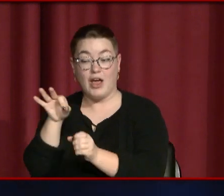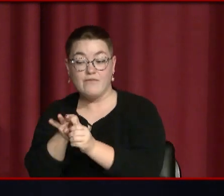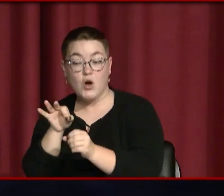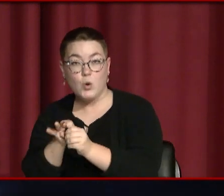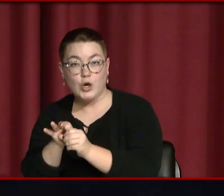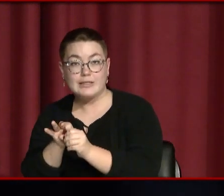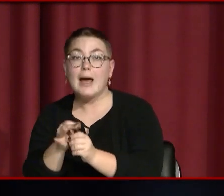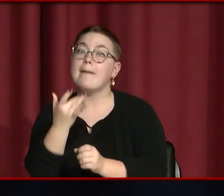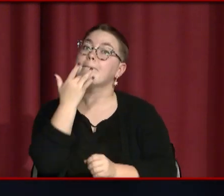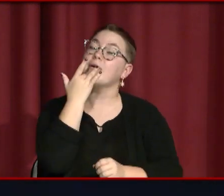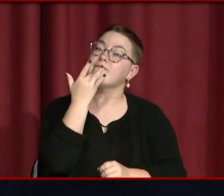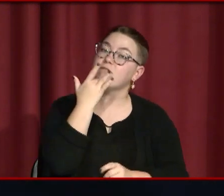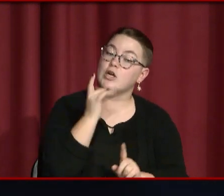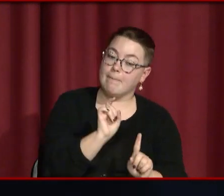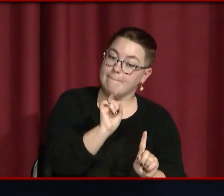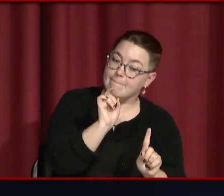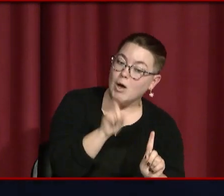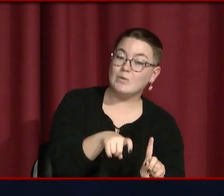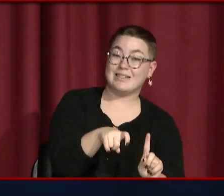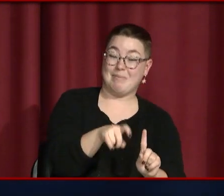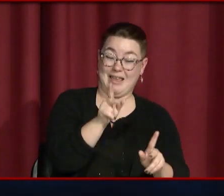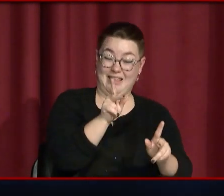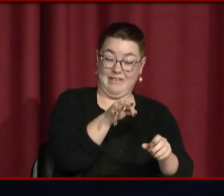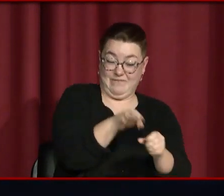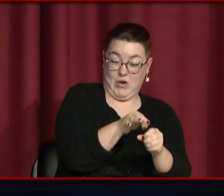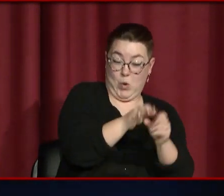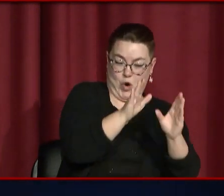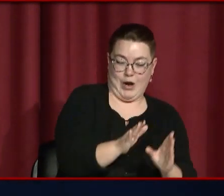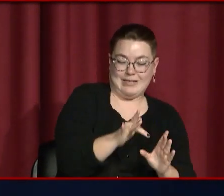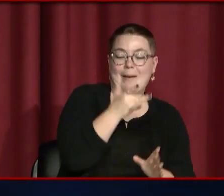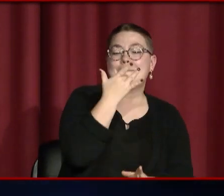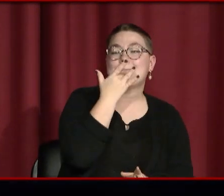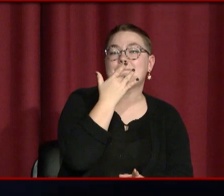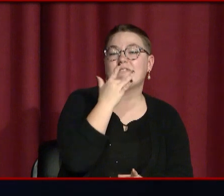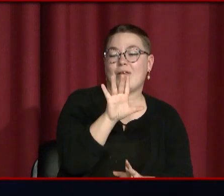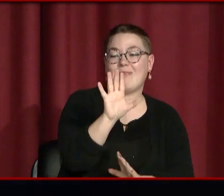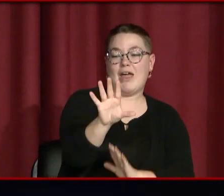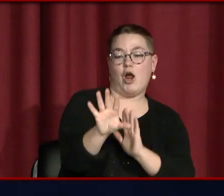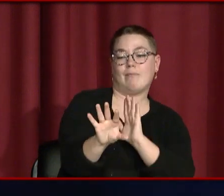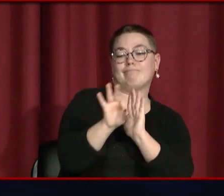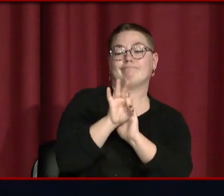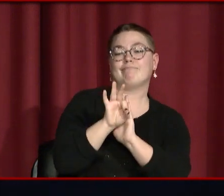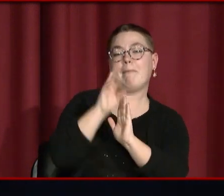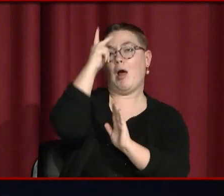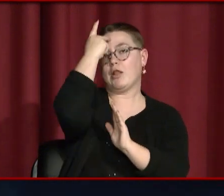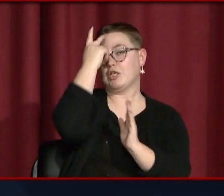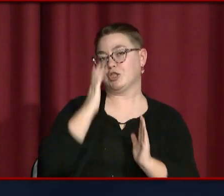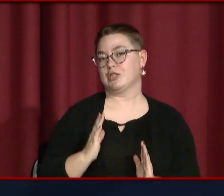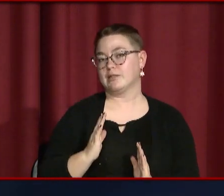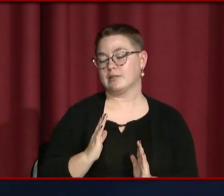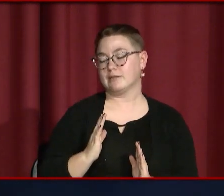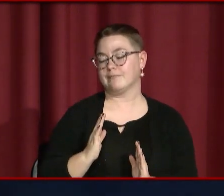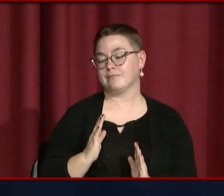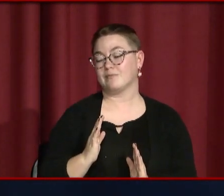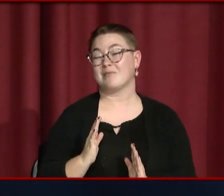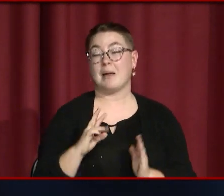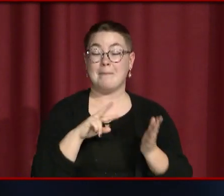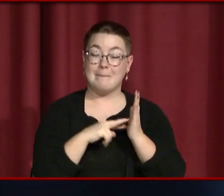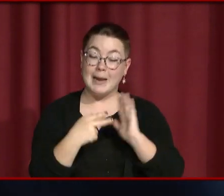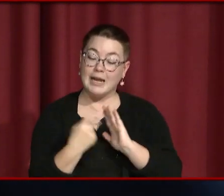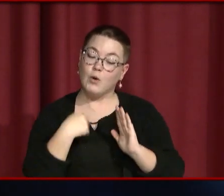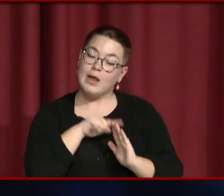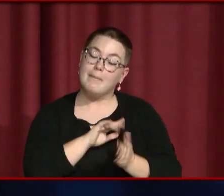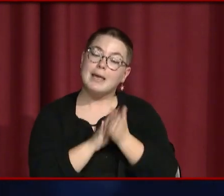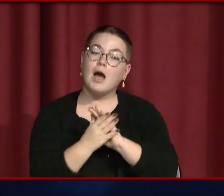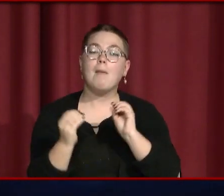their preferred politicians. And I think what happens is we end up becoming more polarized because in a gerrymandered district,